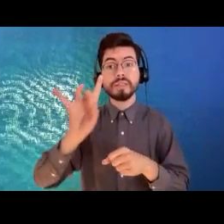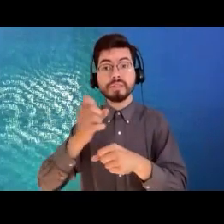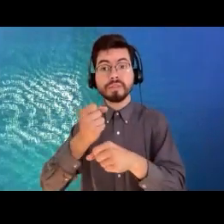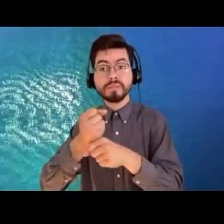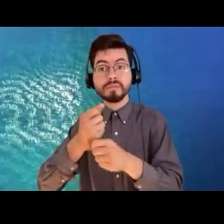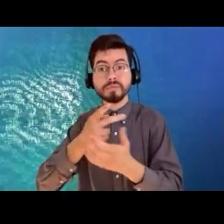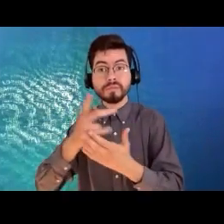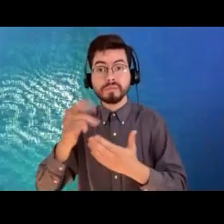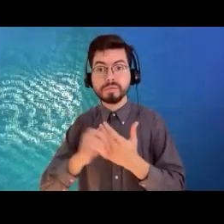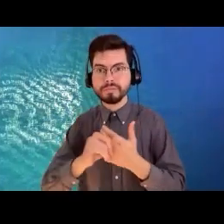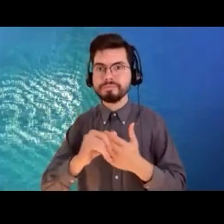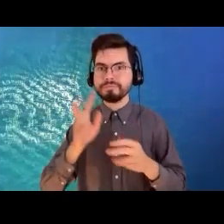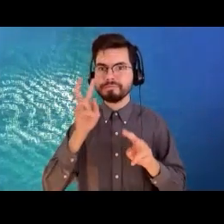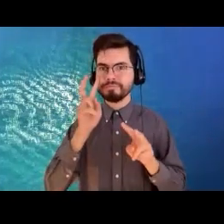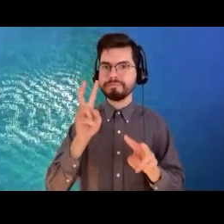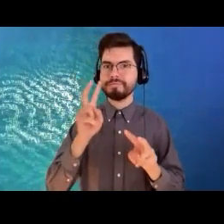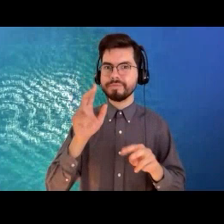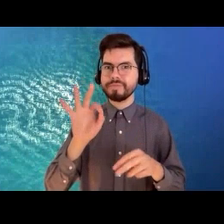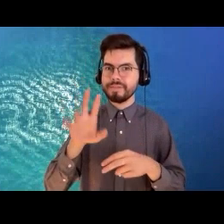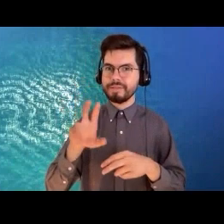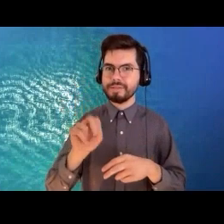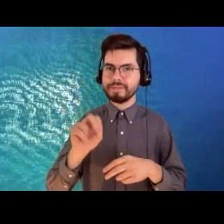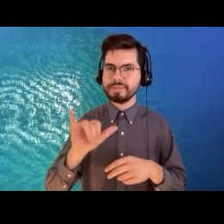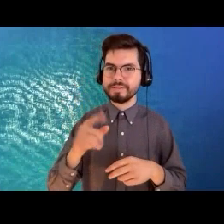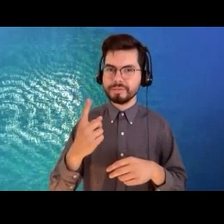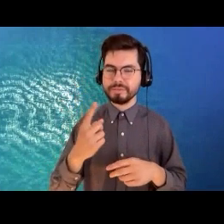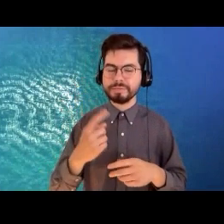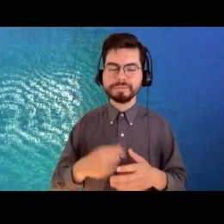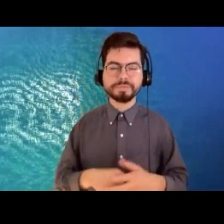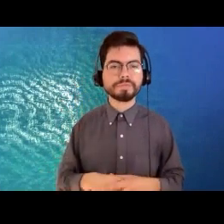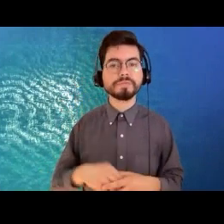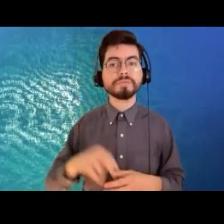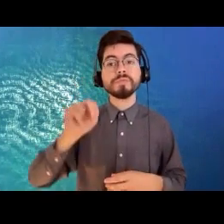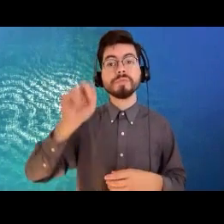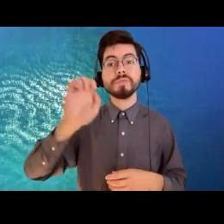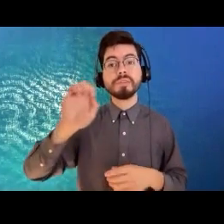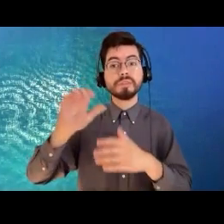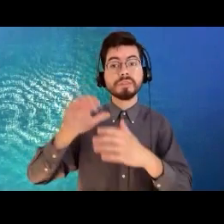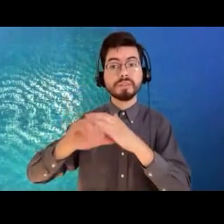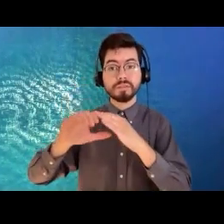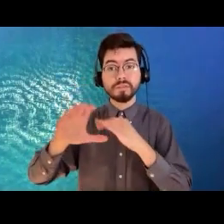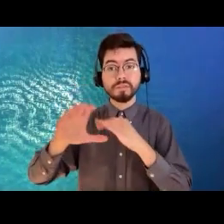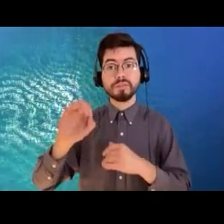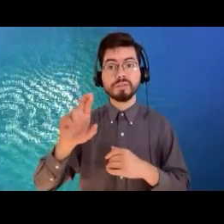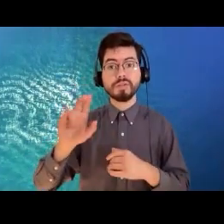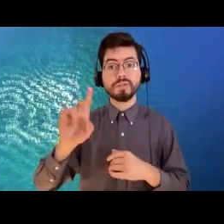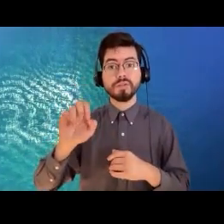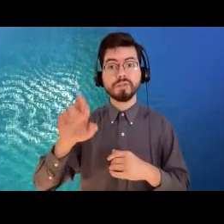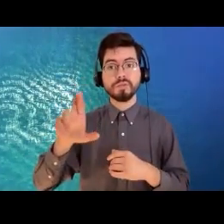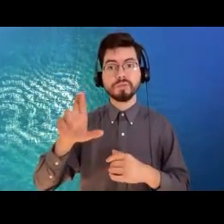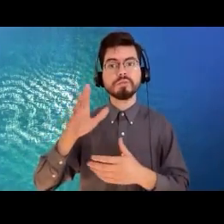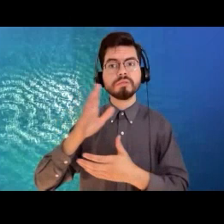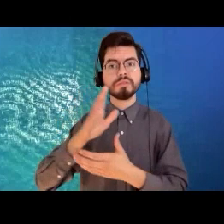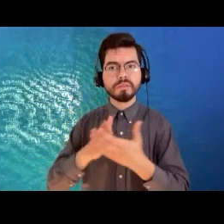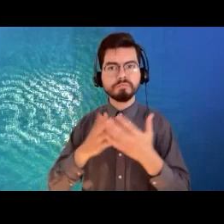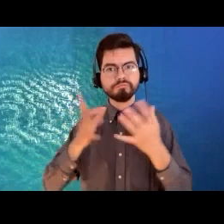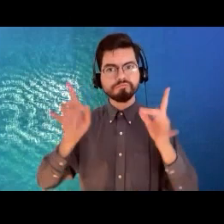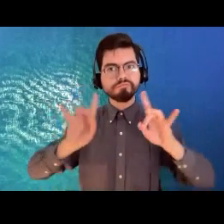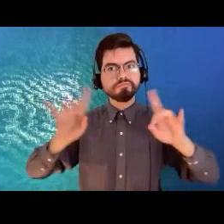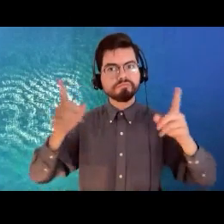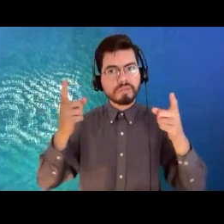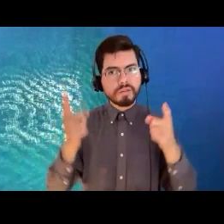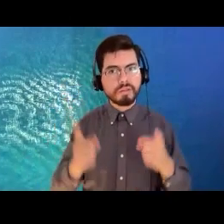a fun one. Same with the Northeast Entrance Corridor. We've got some disaster supplement money to continue